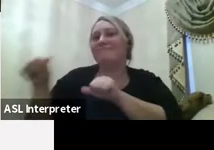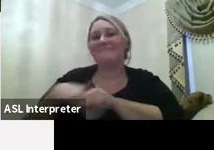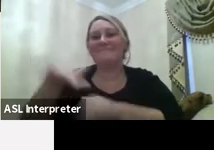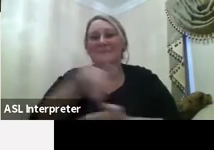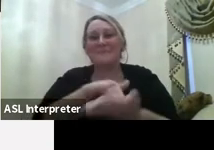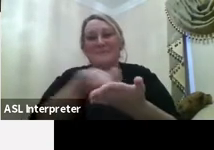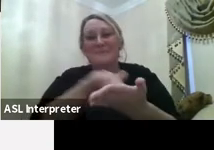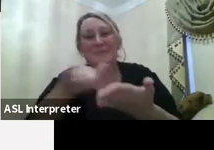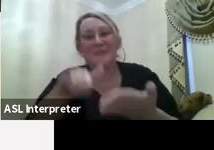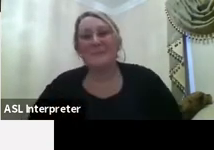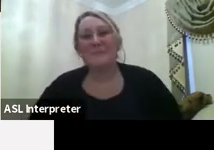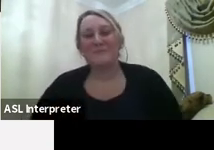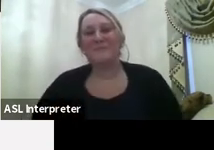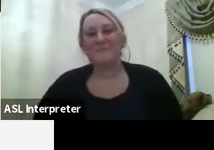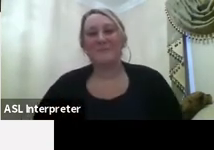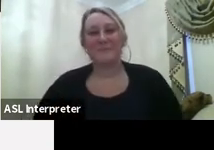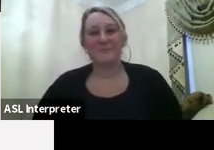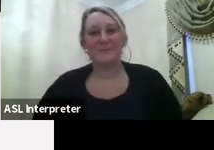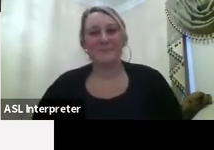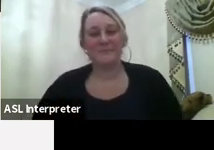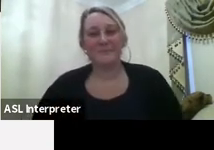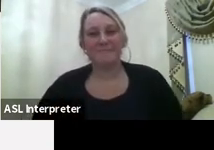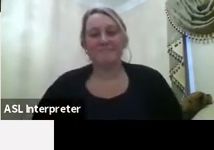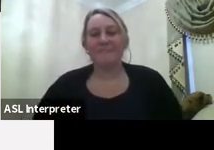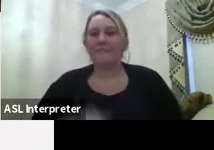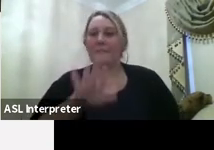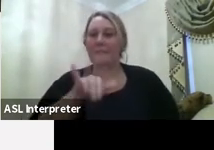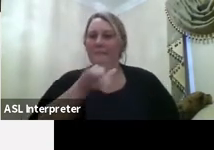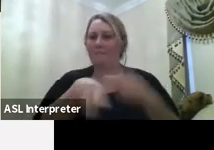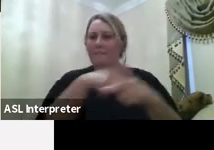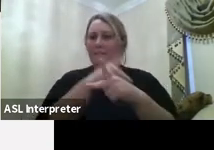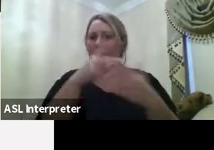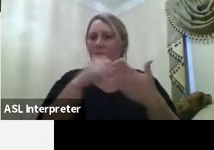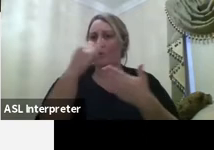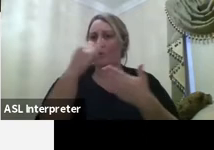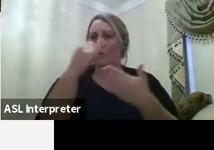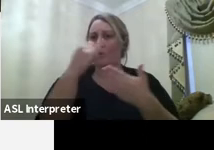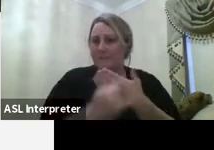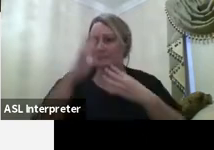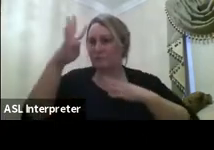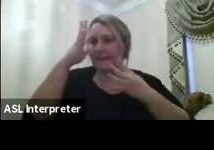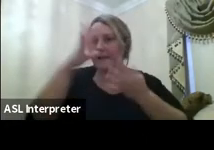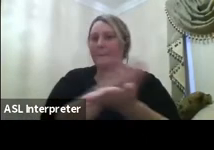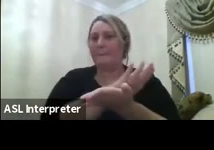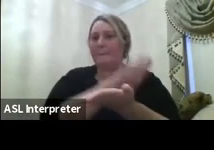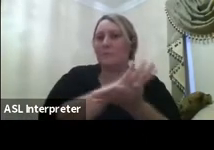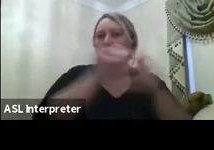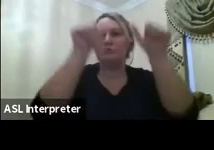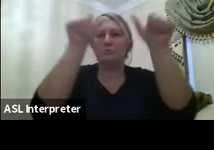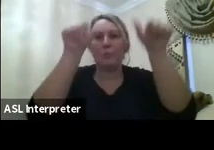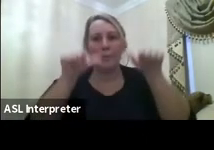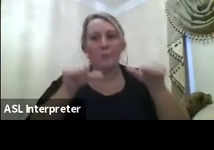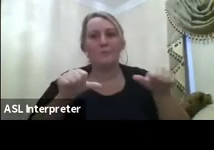were a way that I really enjoyed and ex-, experienced and loved working collectively.